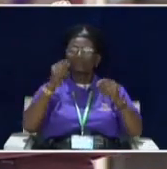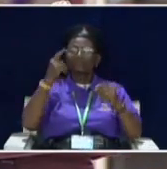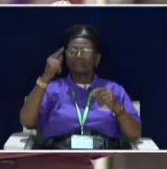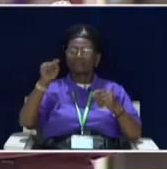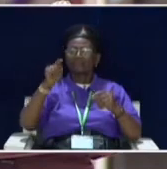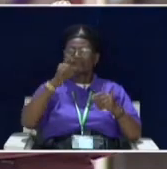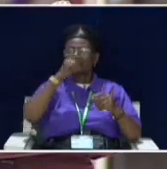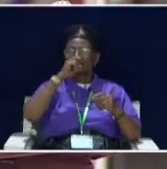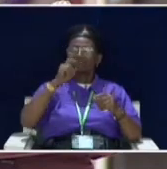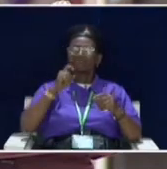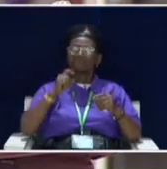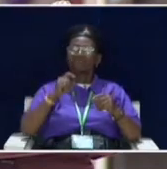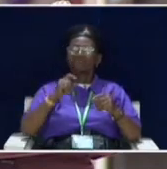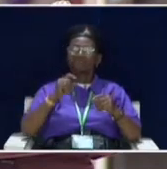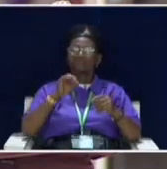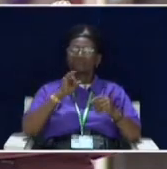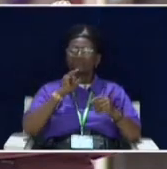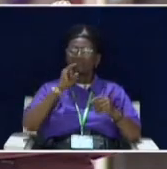I've